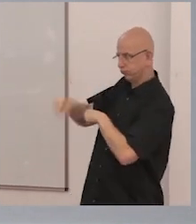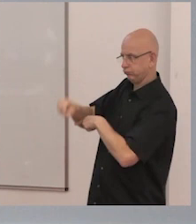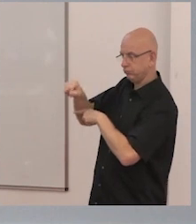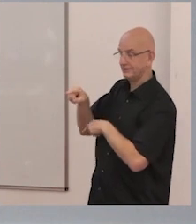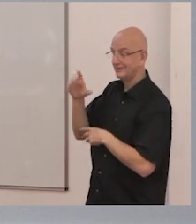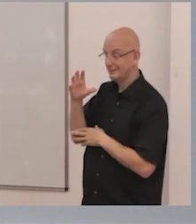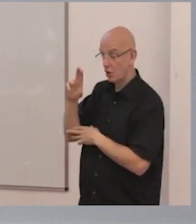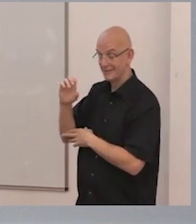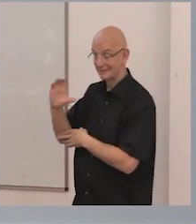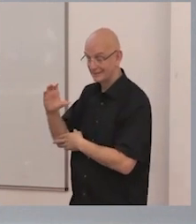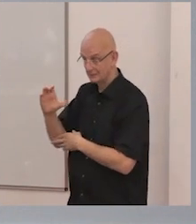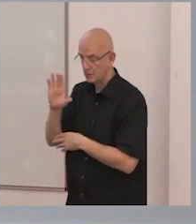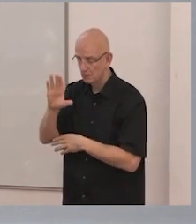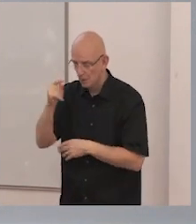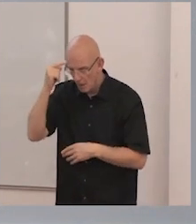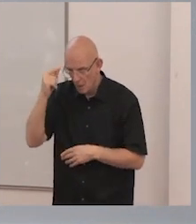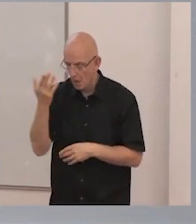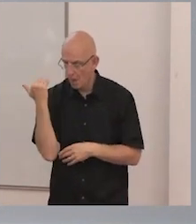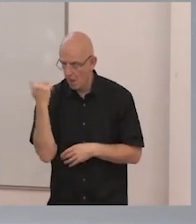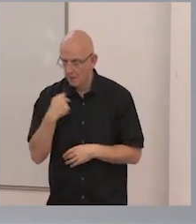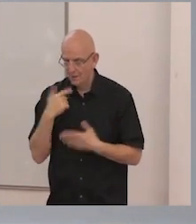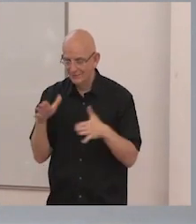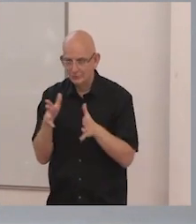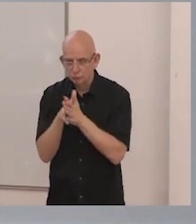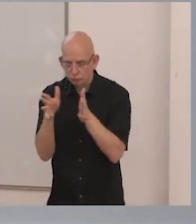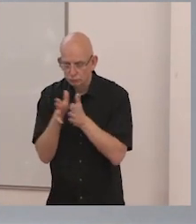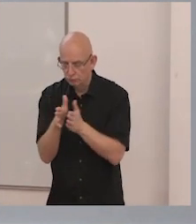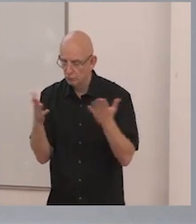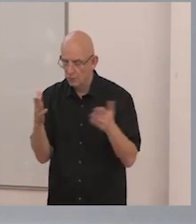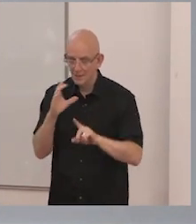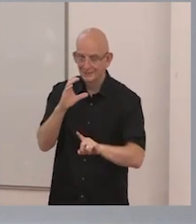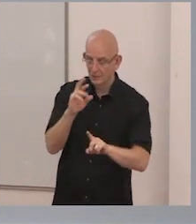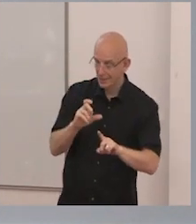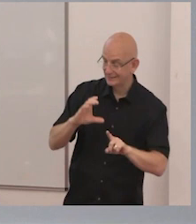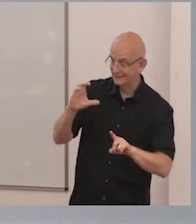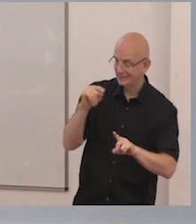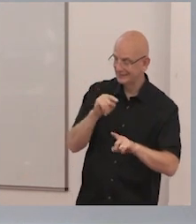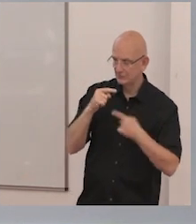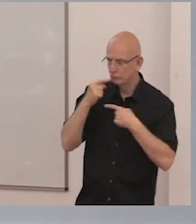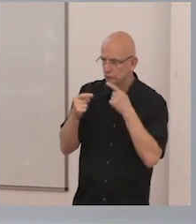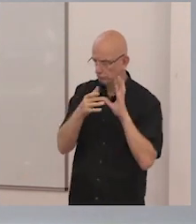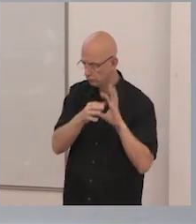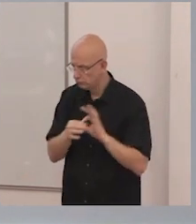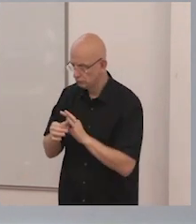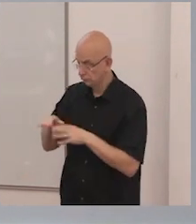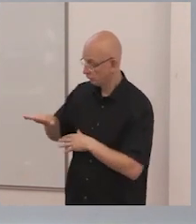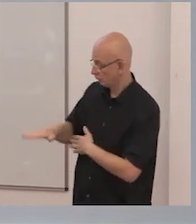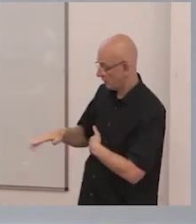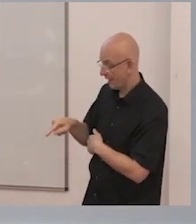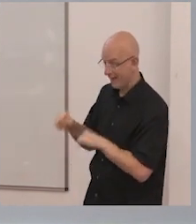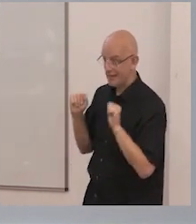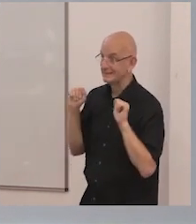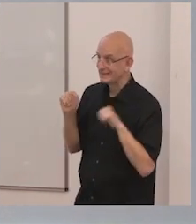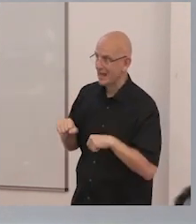the CIC talked about a child being capable of forming their views. That phrase is not